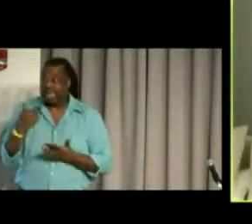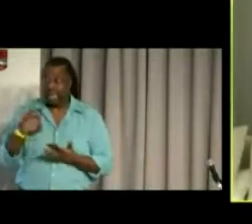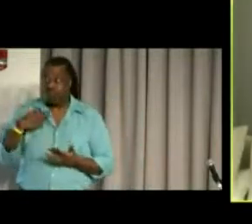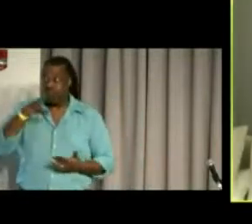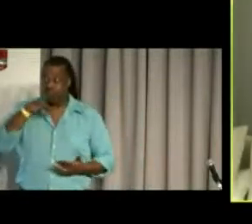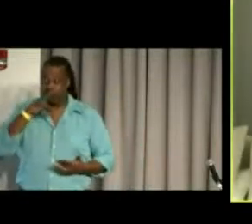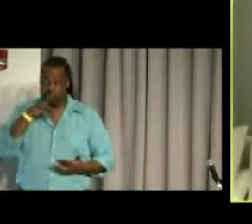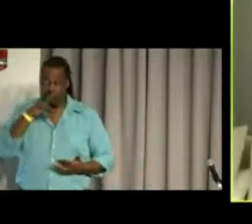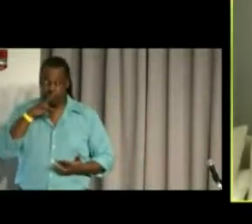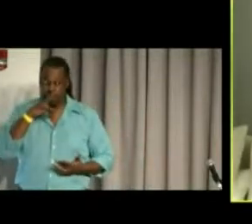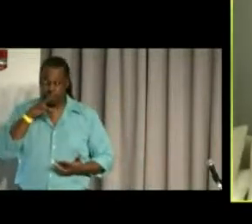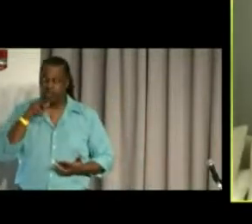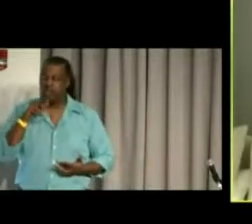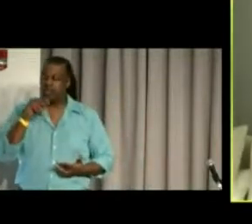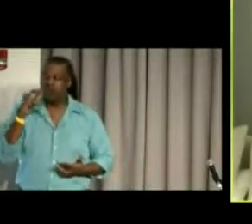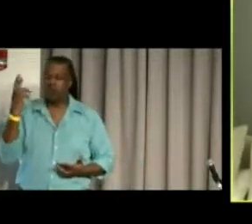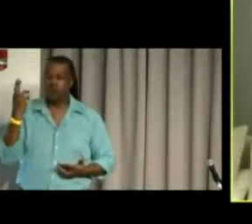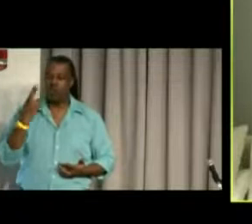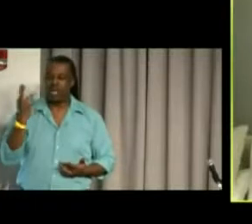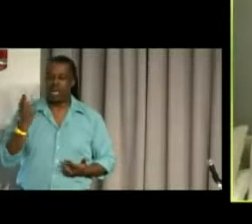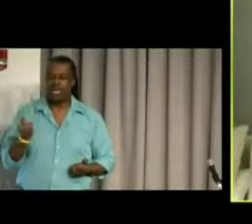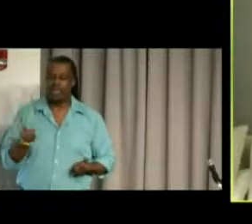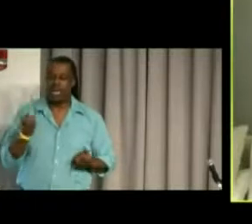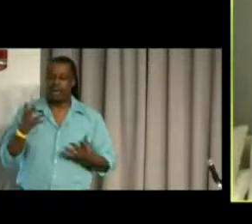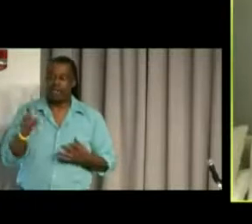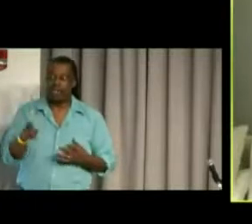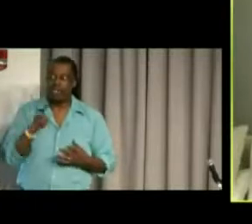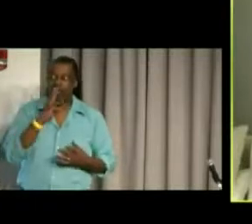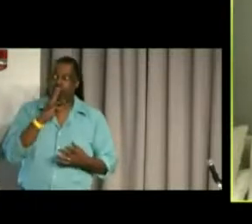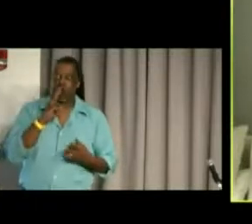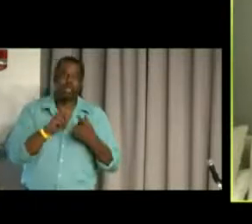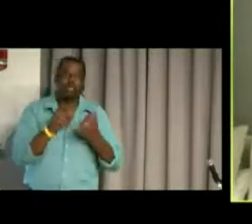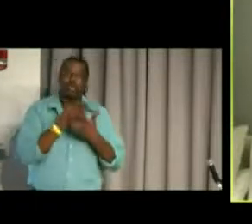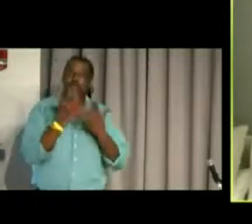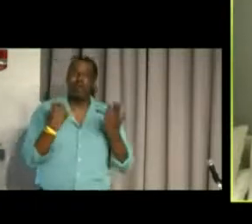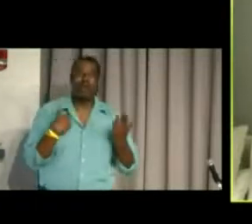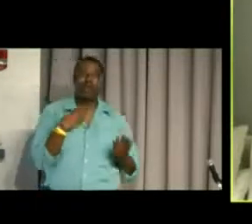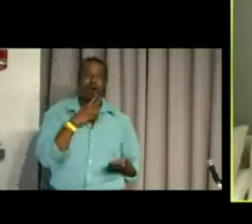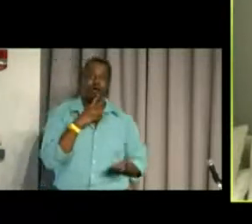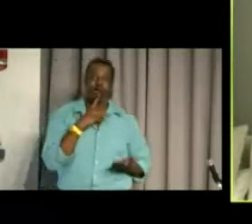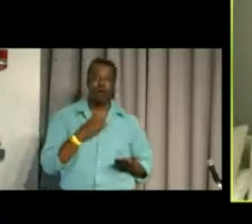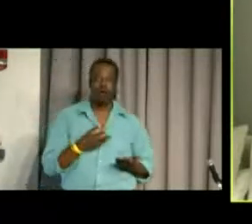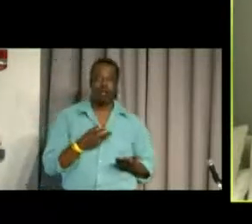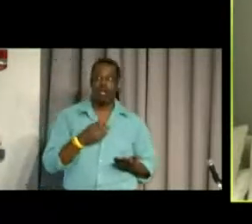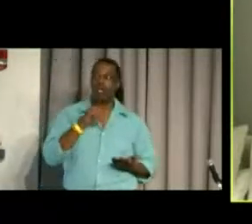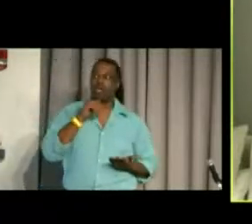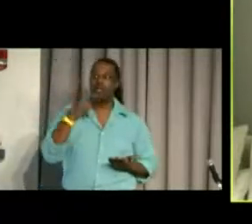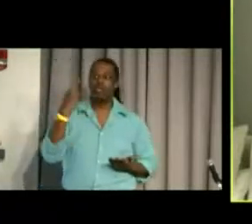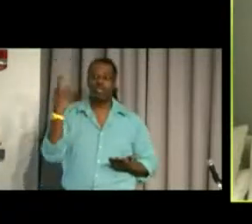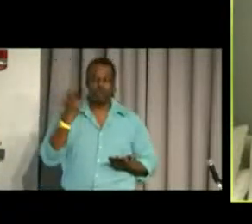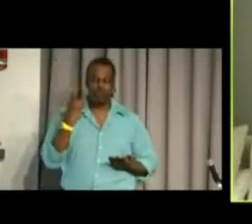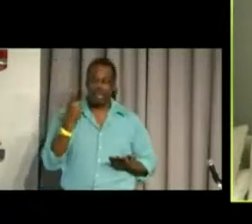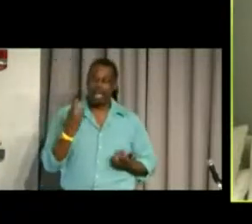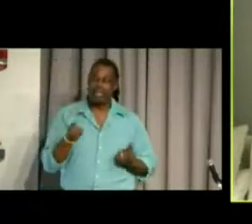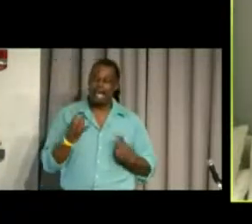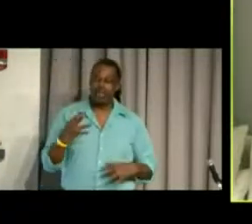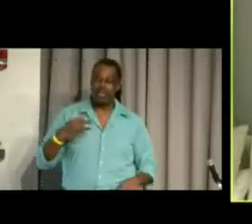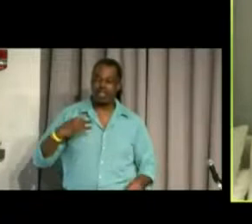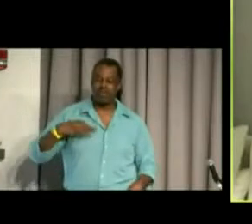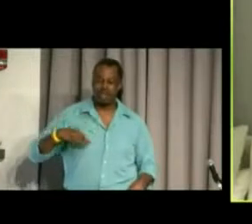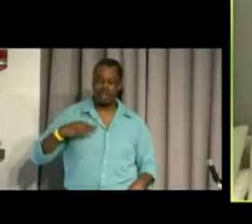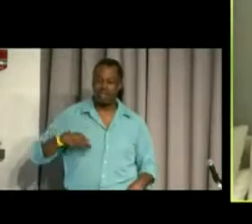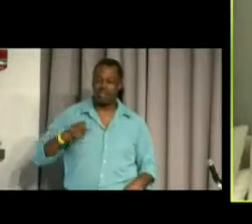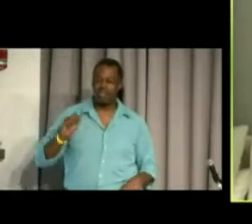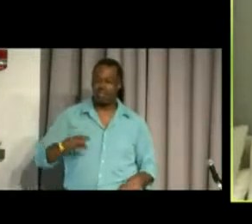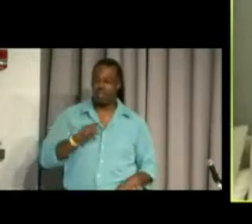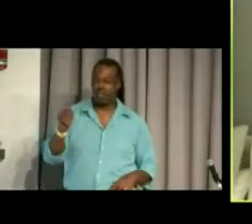right? You don't realize how much you need water until you don't have it. You don't not realize what a privilege it is to be able to flush